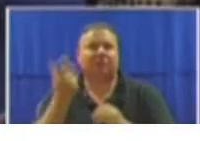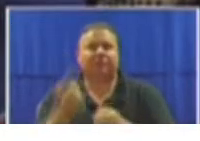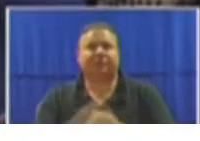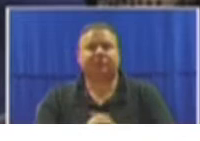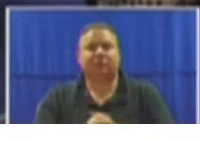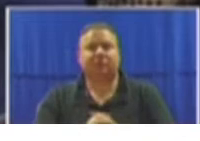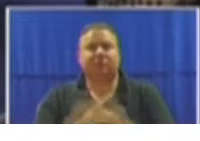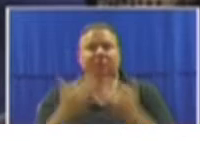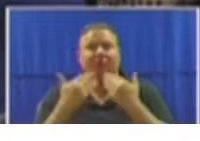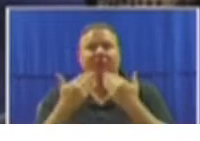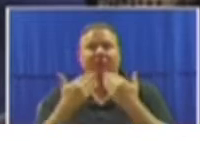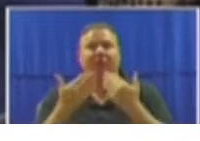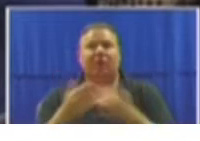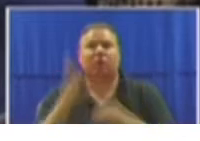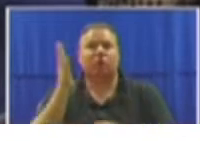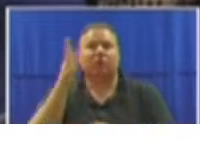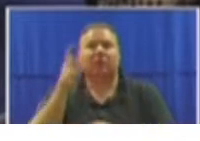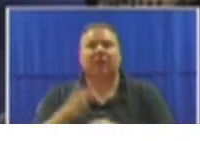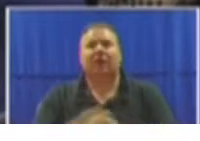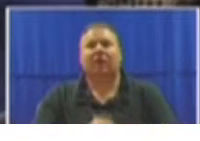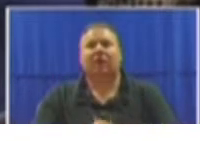Thank you very much, Speaker.